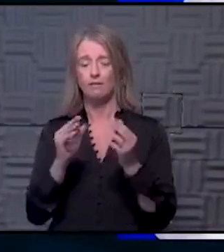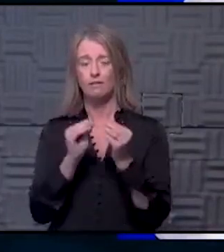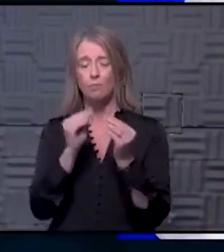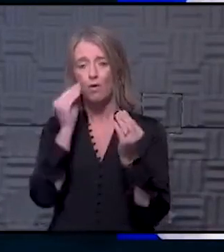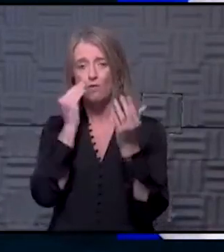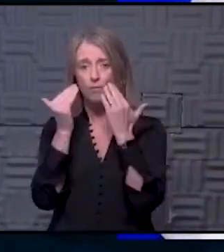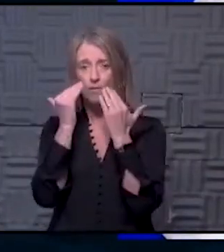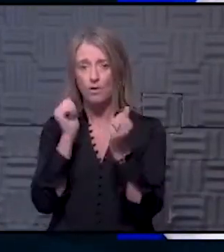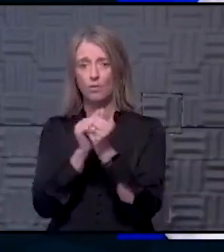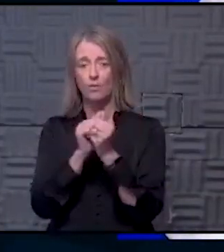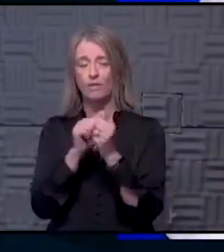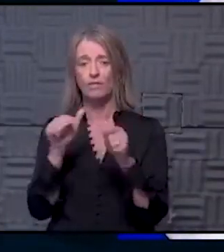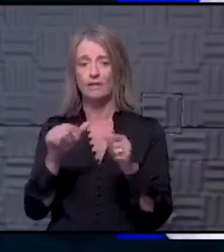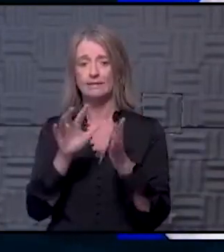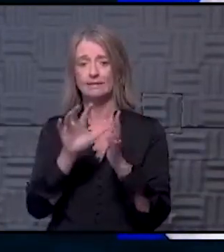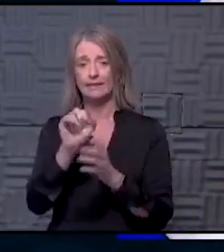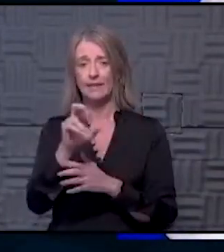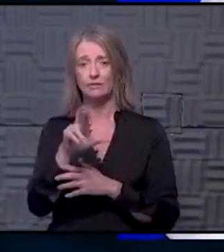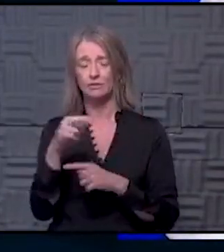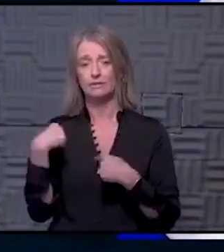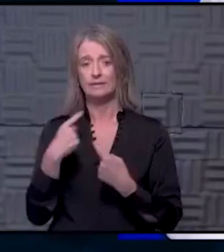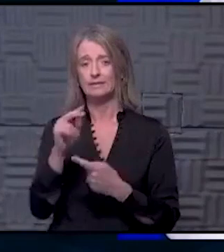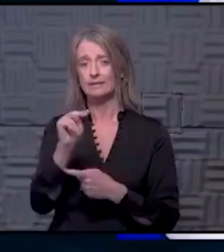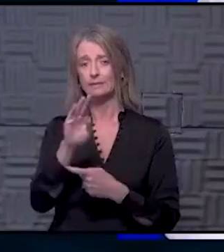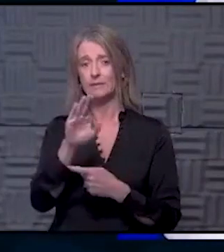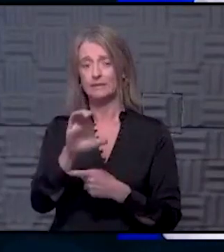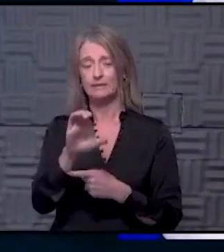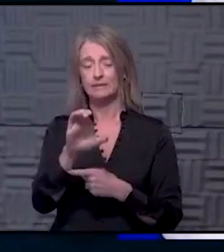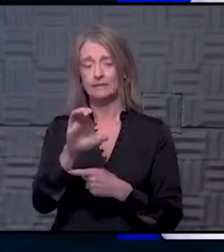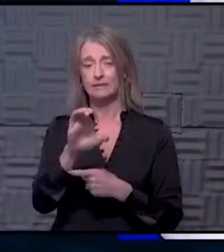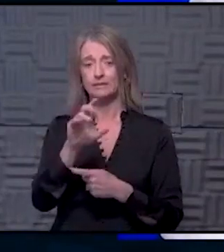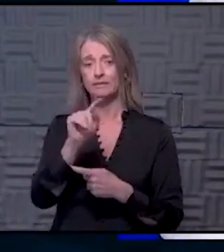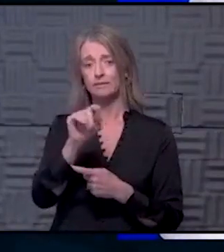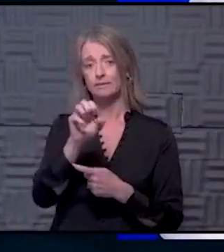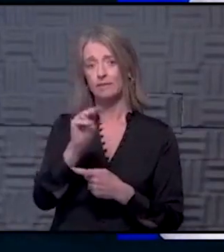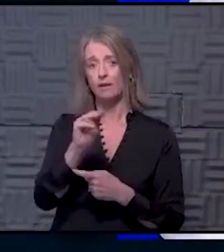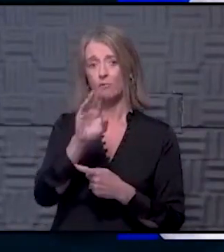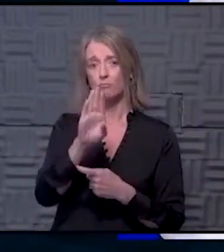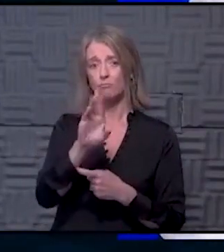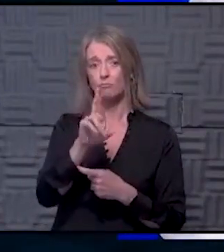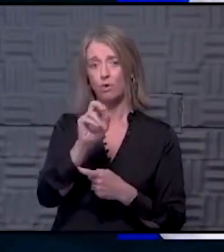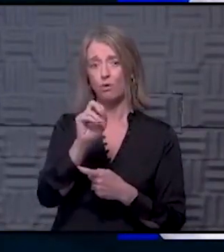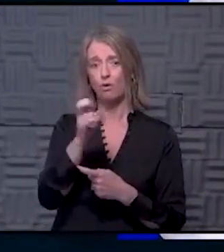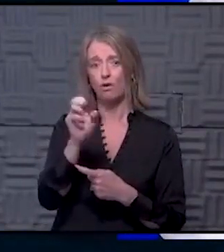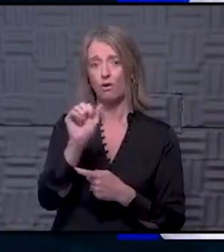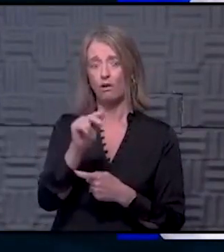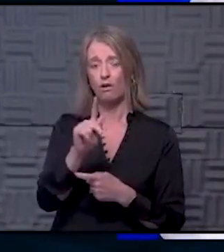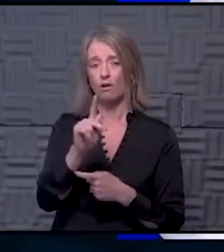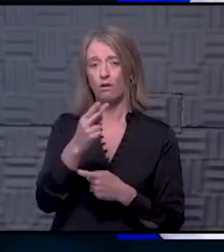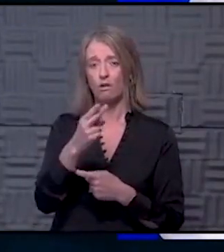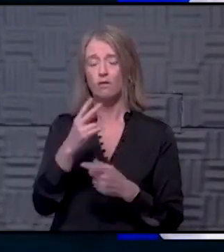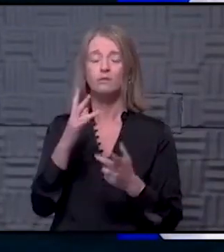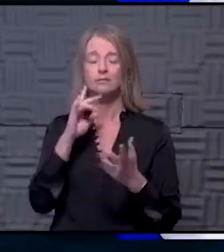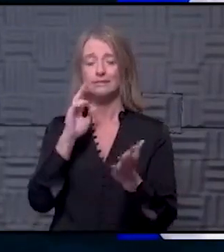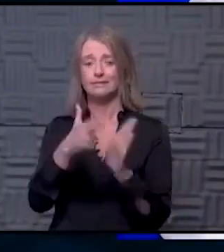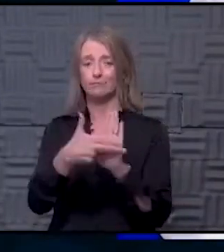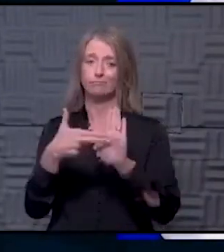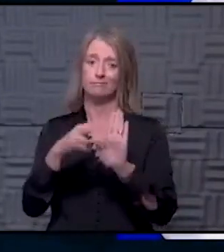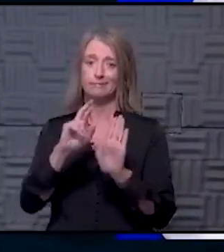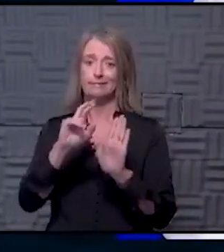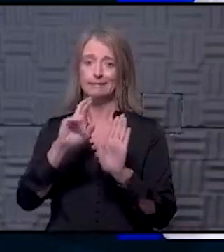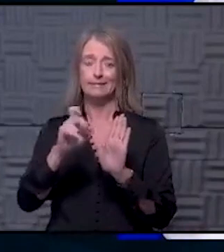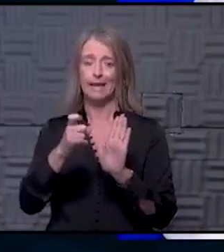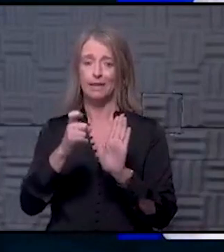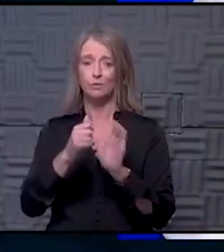familiar with multiple myeloma since NBC News anchor Tom Brokaw was diagnosed with it. But for now, for those who may